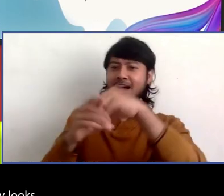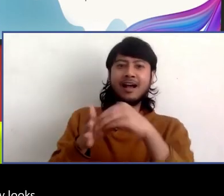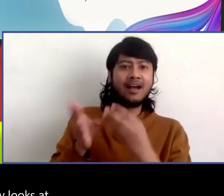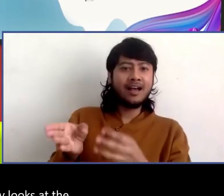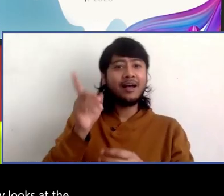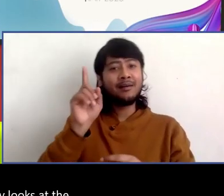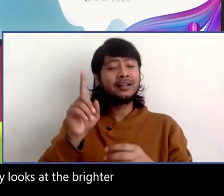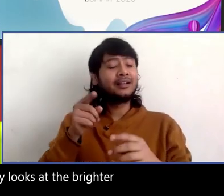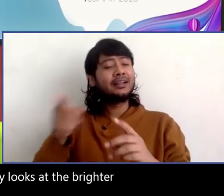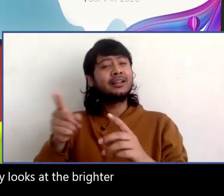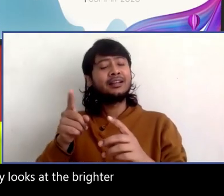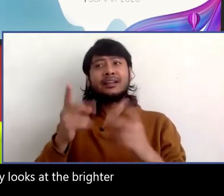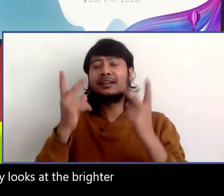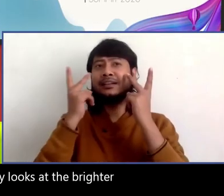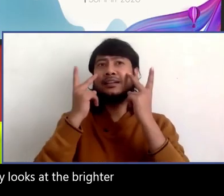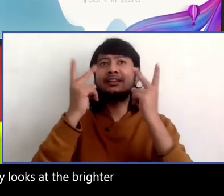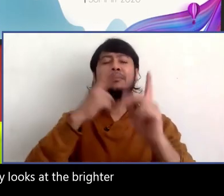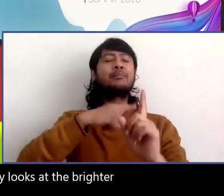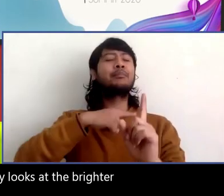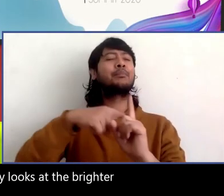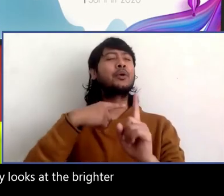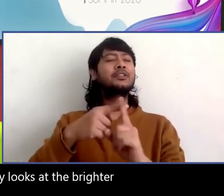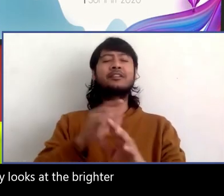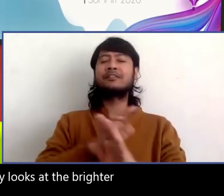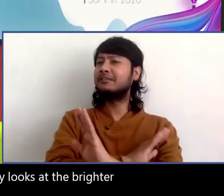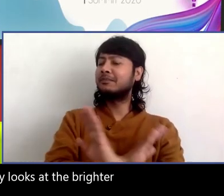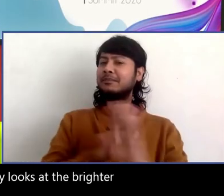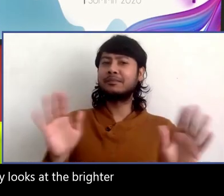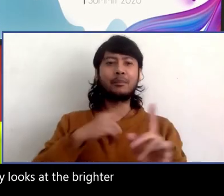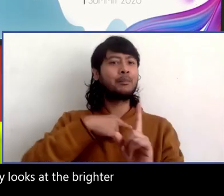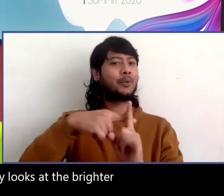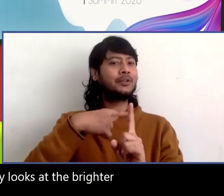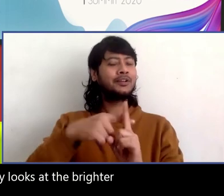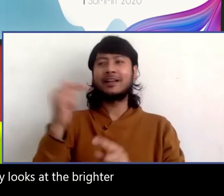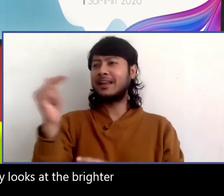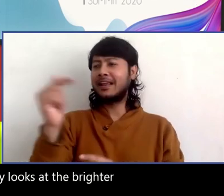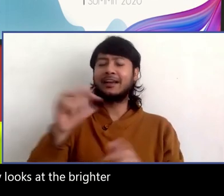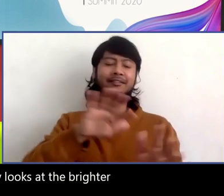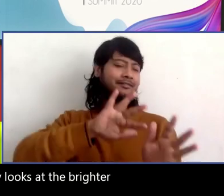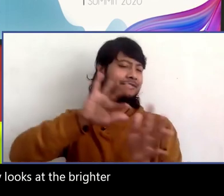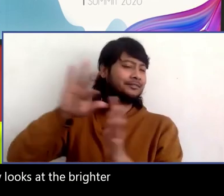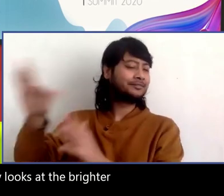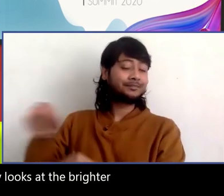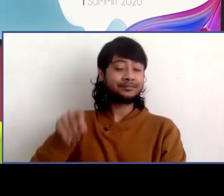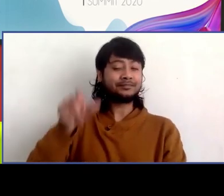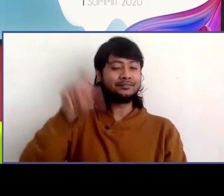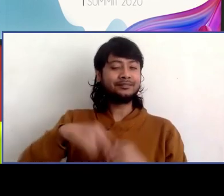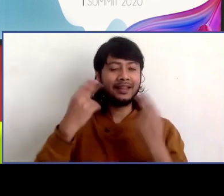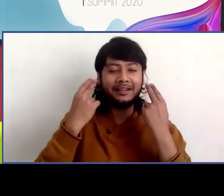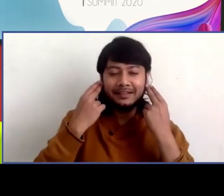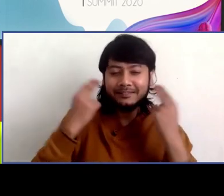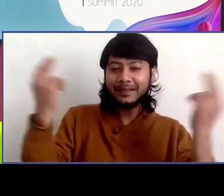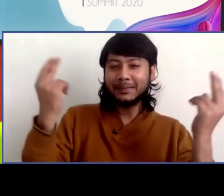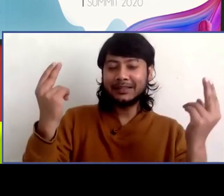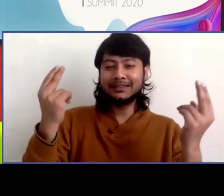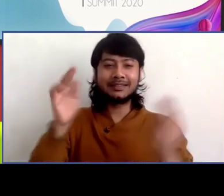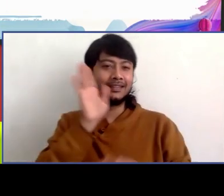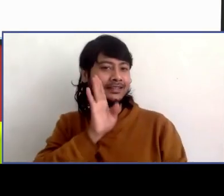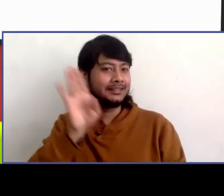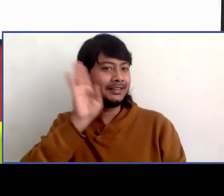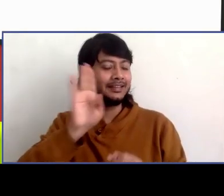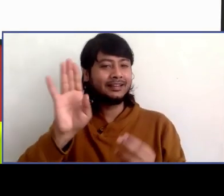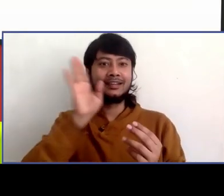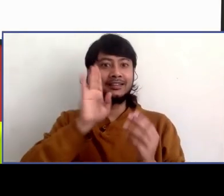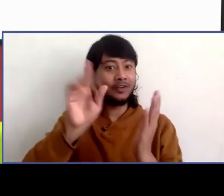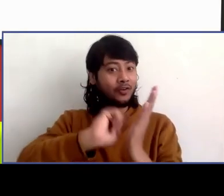is a renowned artist, singer, and a rapper. He builds his passion slowly and slowly and is now